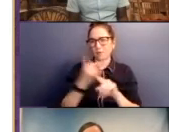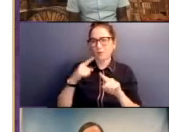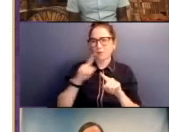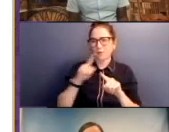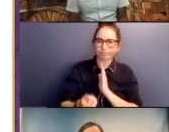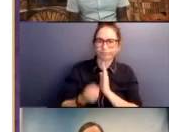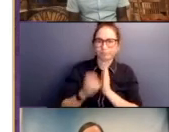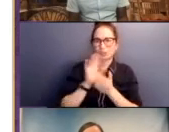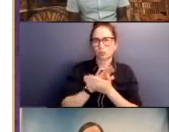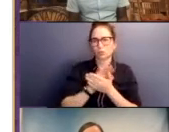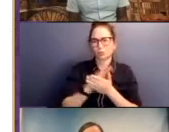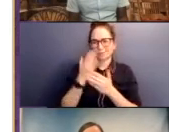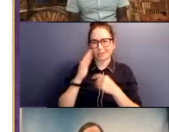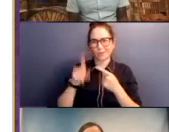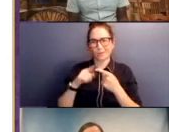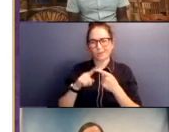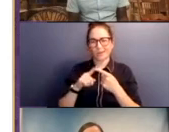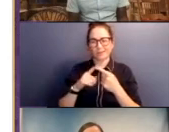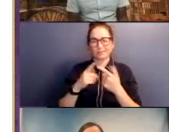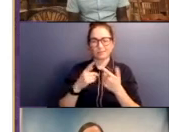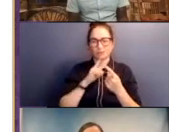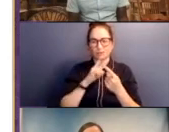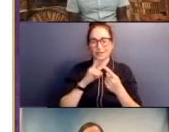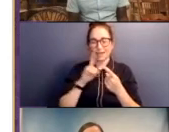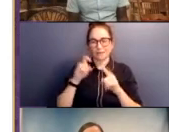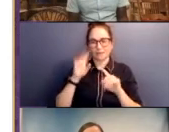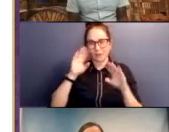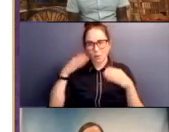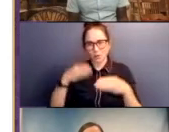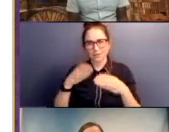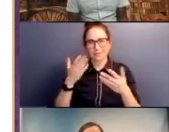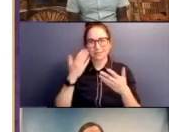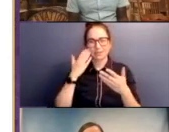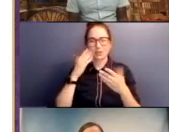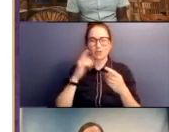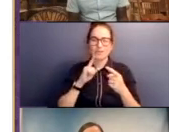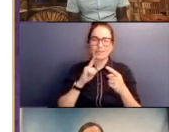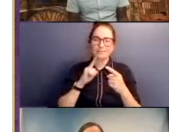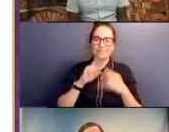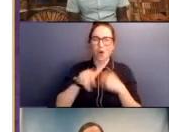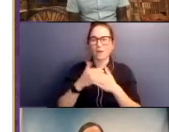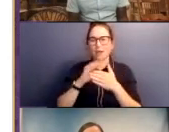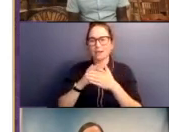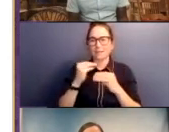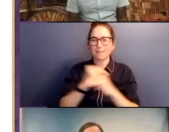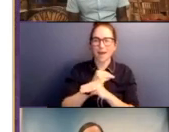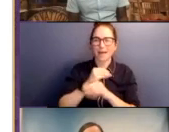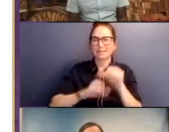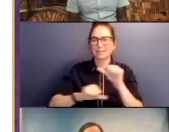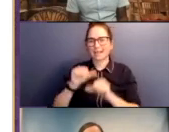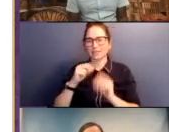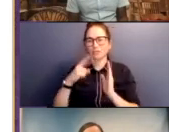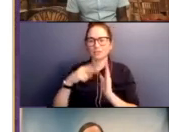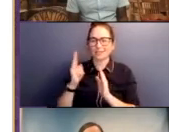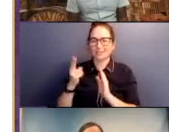school, when they have to definitely, you know, focus on obviously the content area of math, science, reading, history,